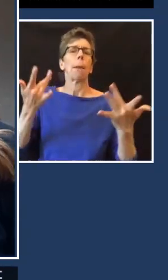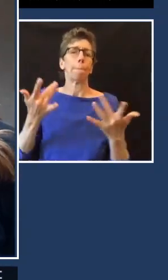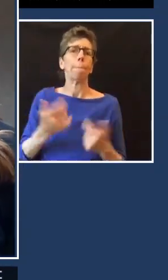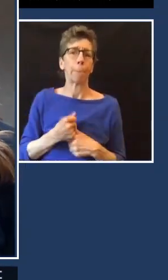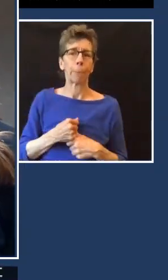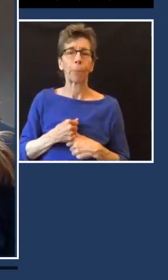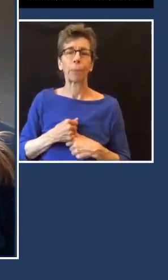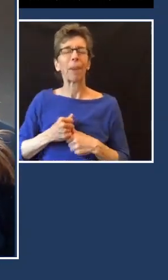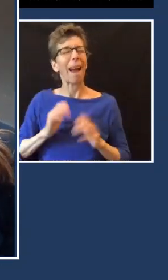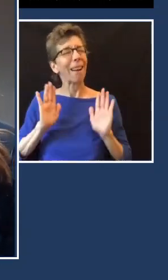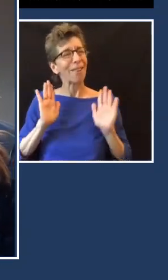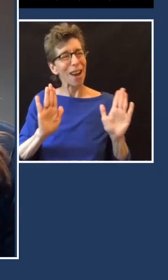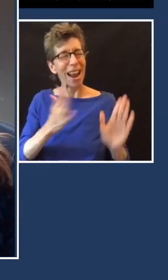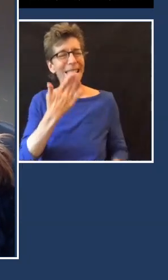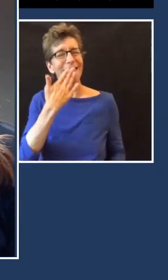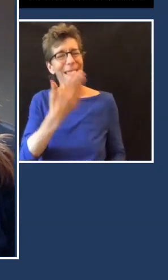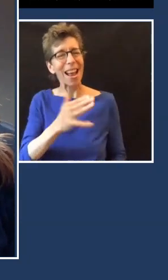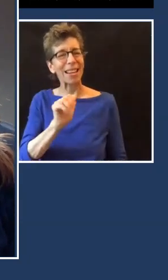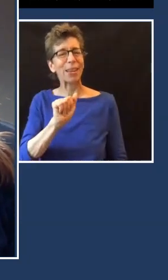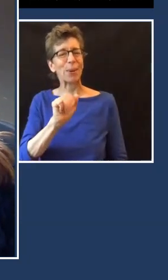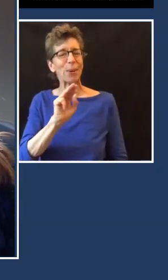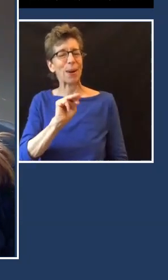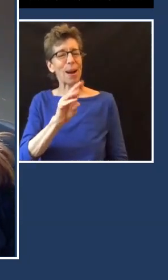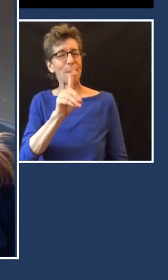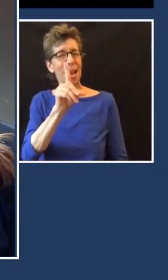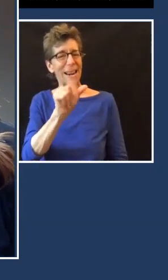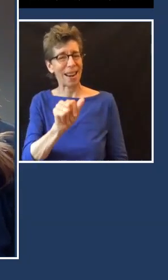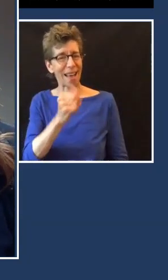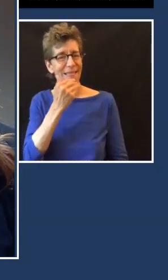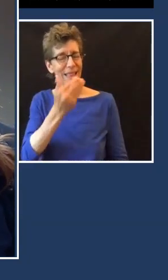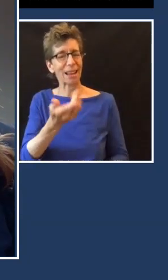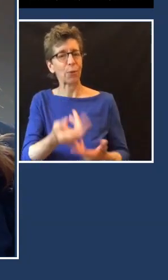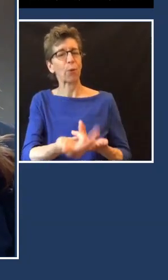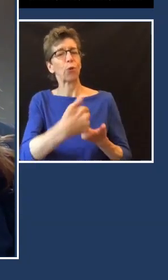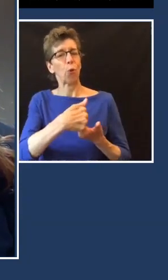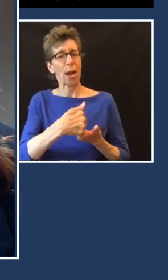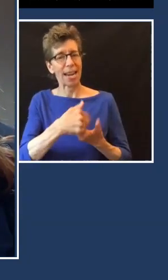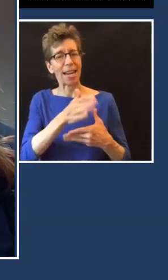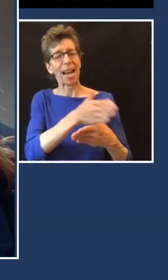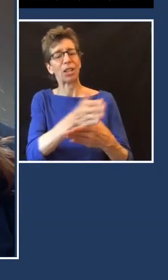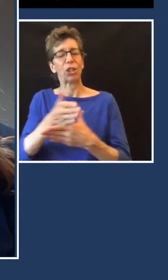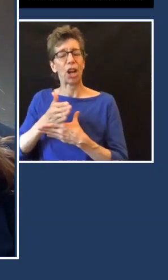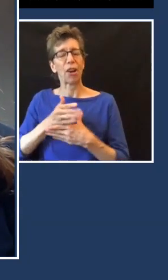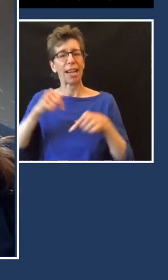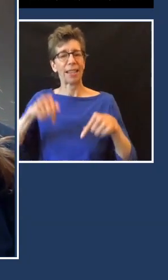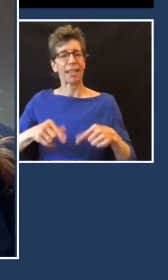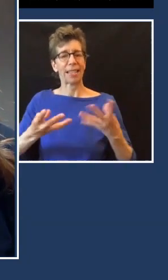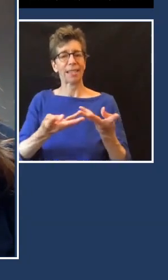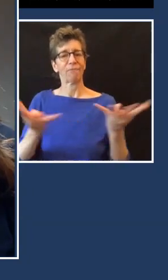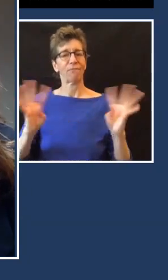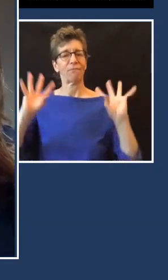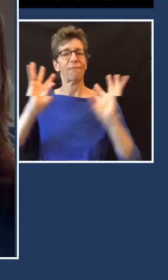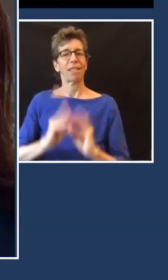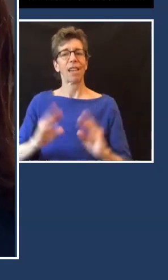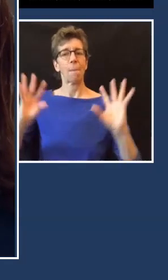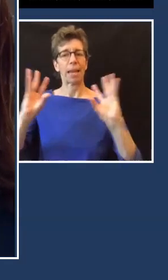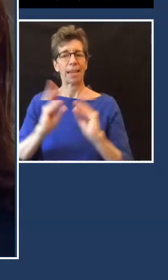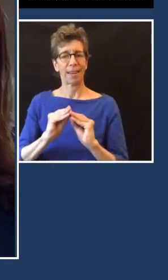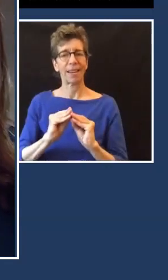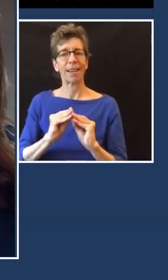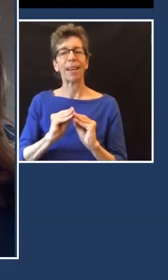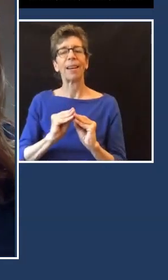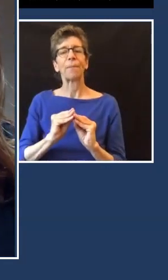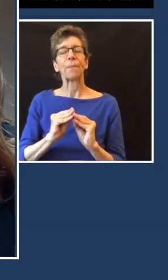great. Great. Thank you. Thanks, Amanda. Thanks for being with us today and sharing in the Ability Summit and being a part of this session. We will be posting